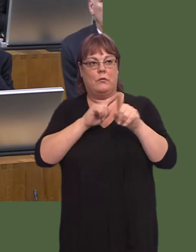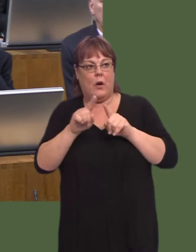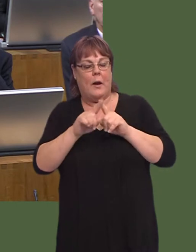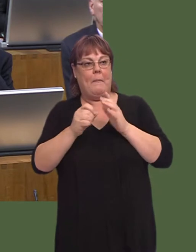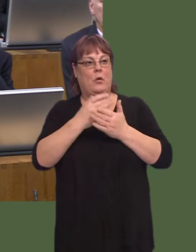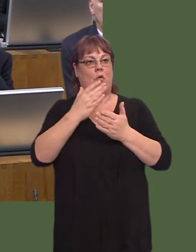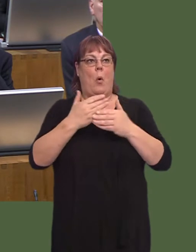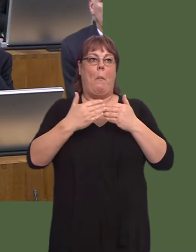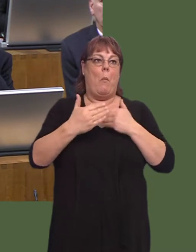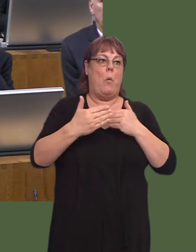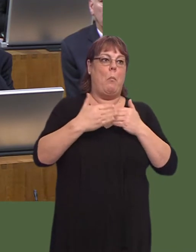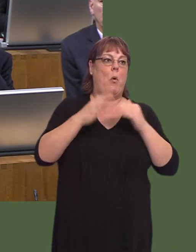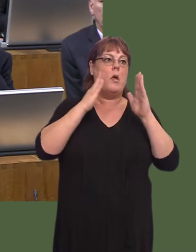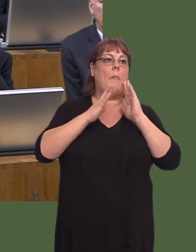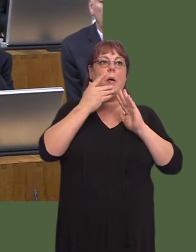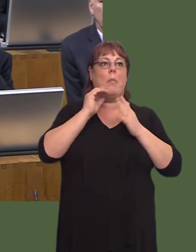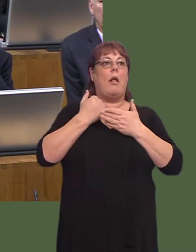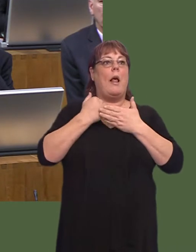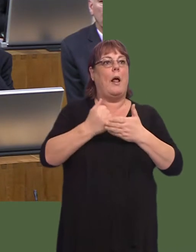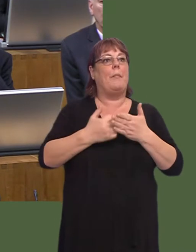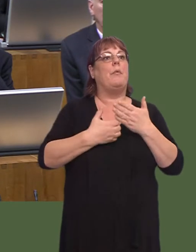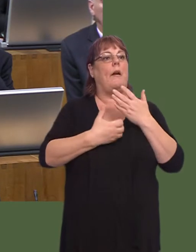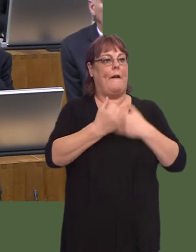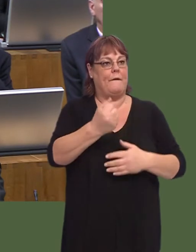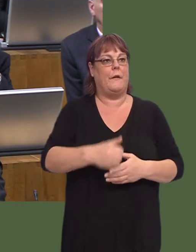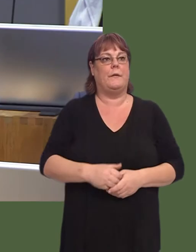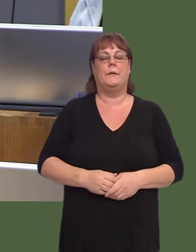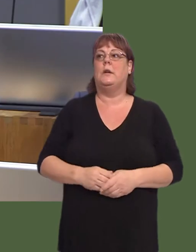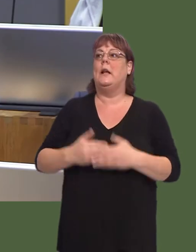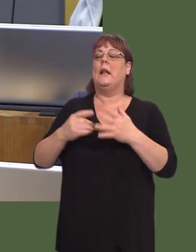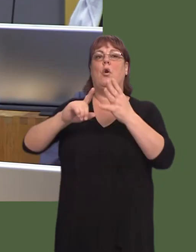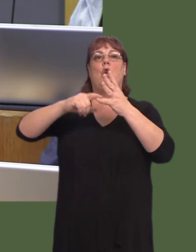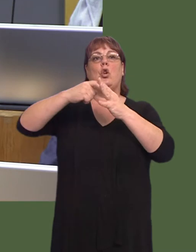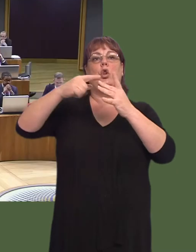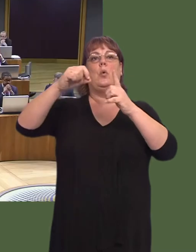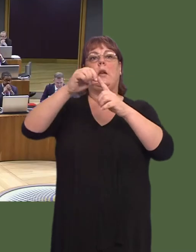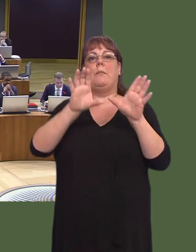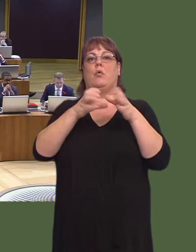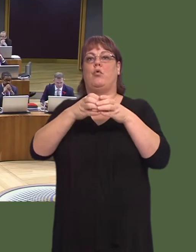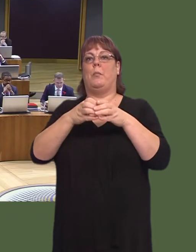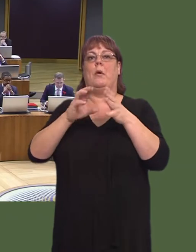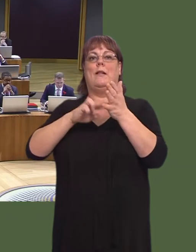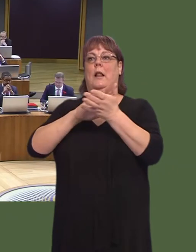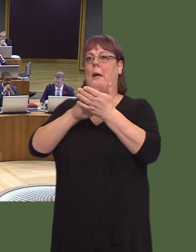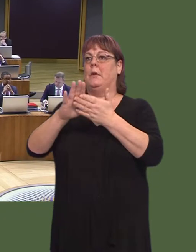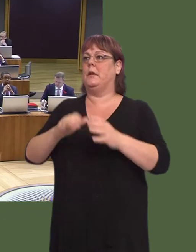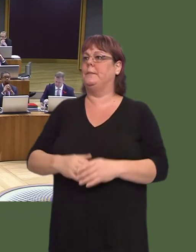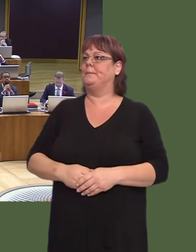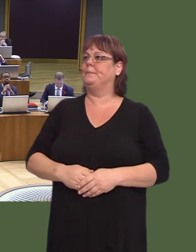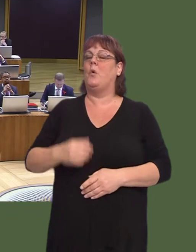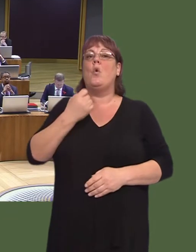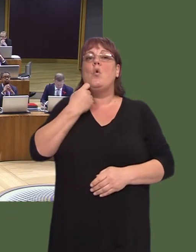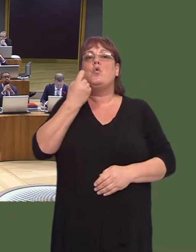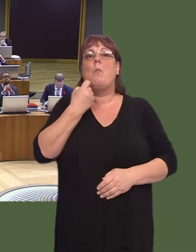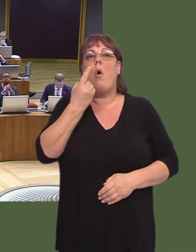ensure that more and more young people get the help and support that they need. Arweinydd Grŵp UKIP, Neil Hamilton. Talking about that.